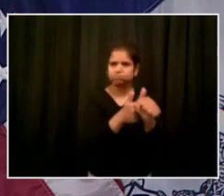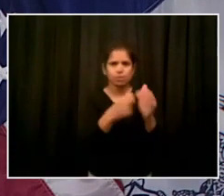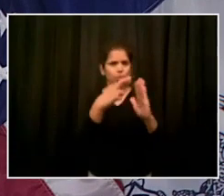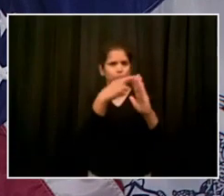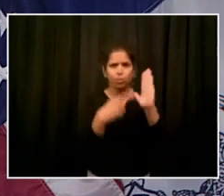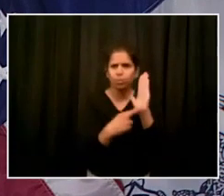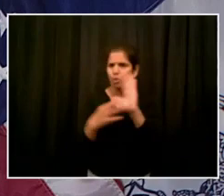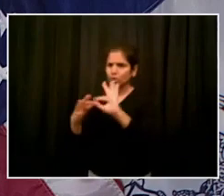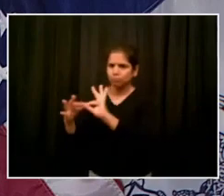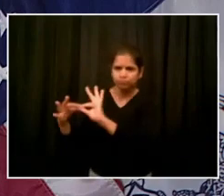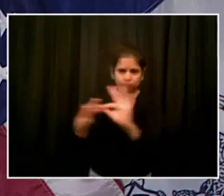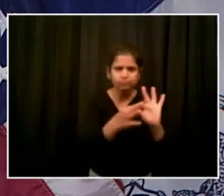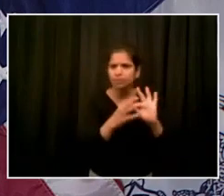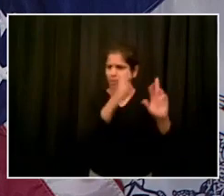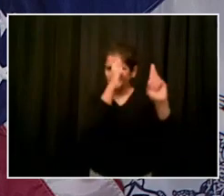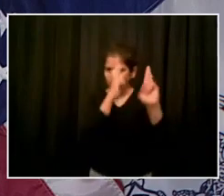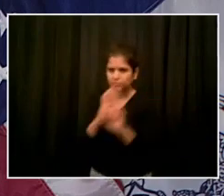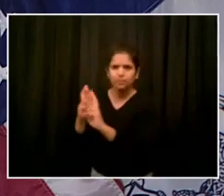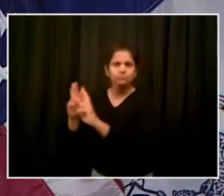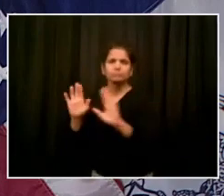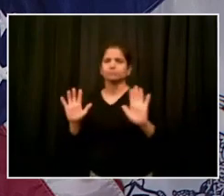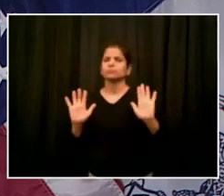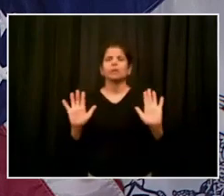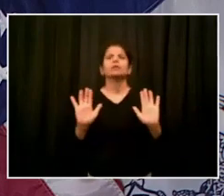Next, we have Dave Evans from ABC